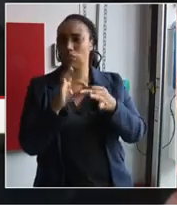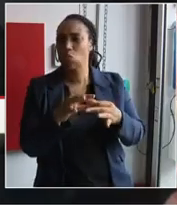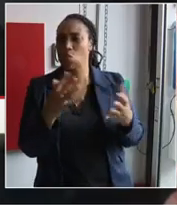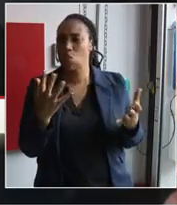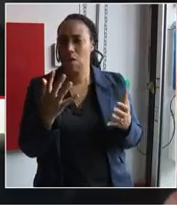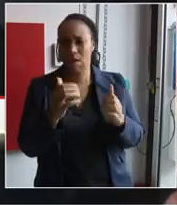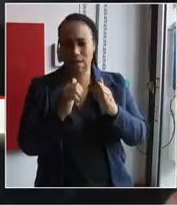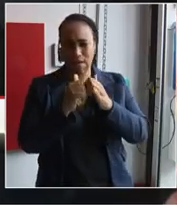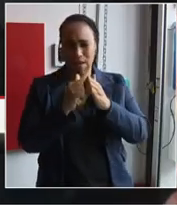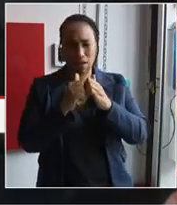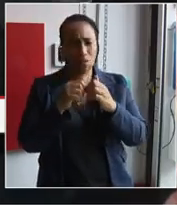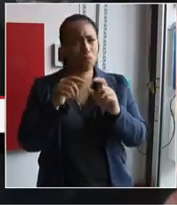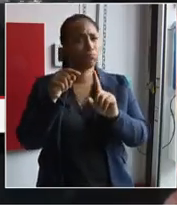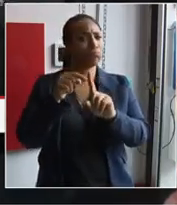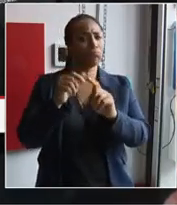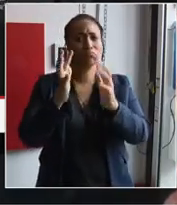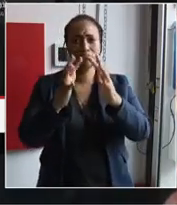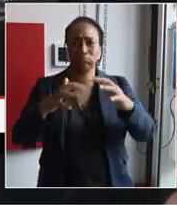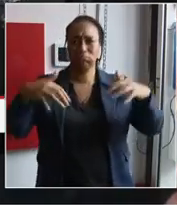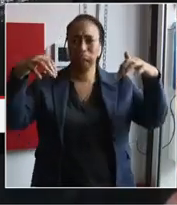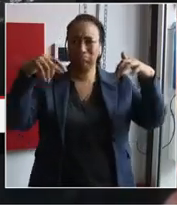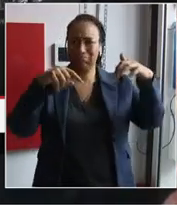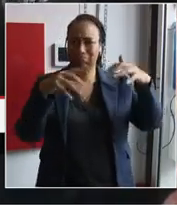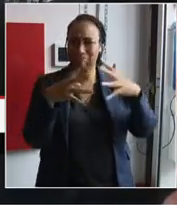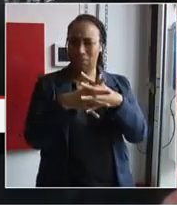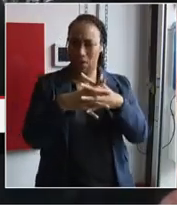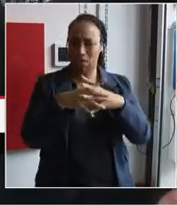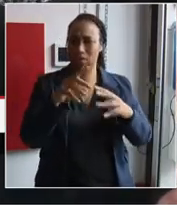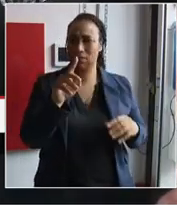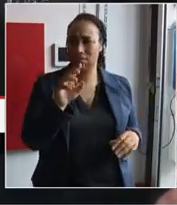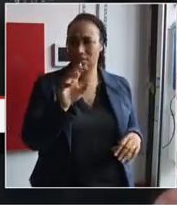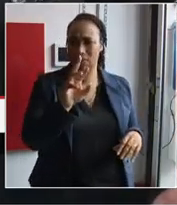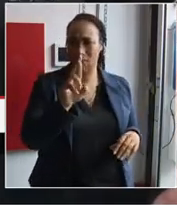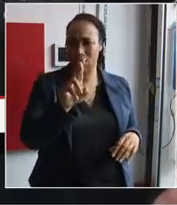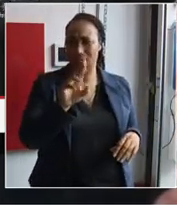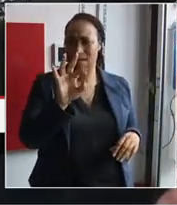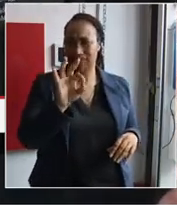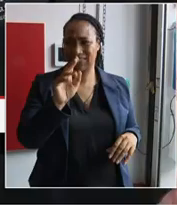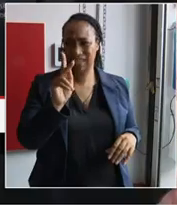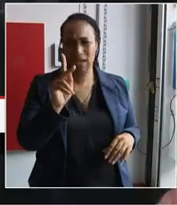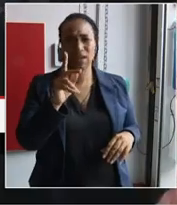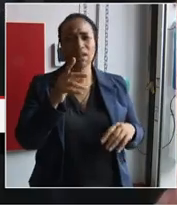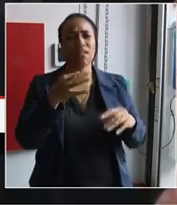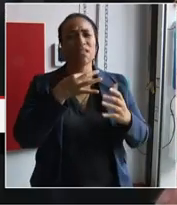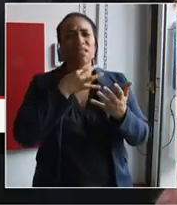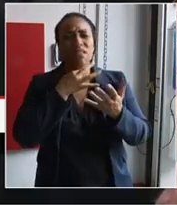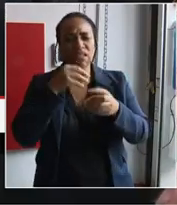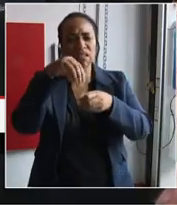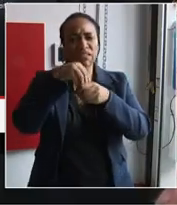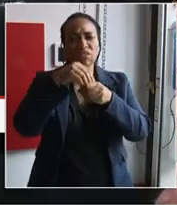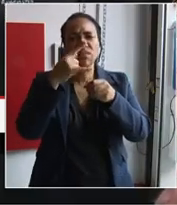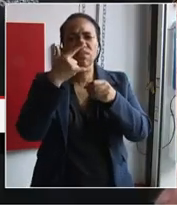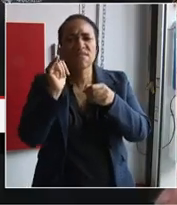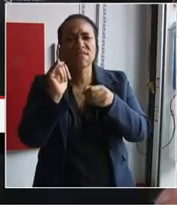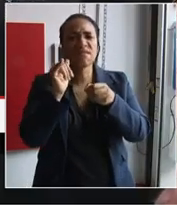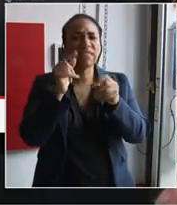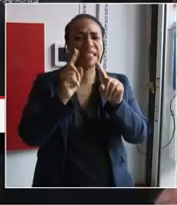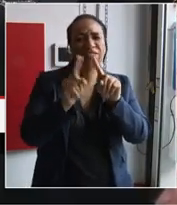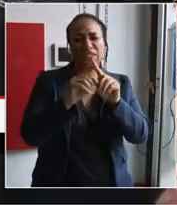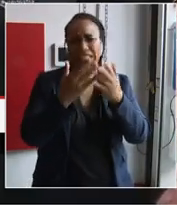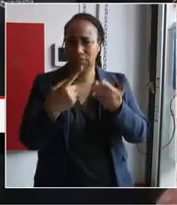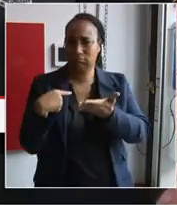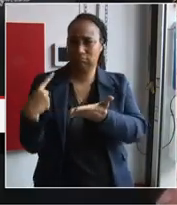that sentiment was amplified in our most recent meeting, and we laid out that we're in the very